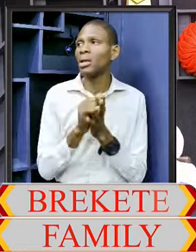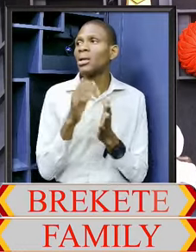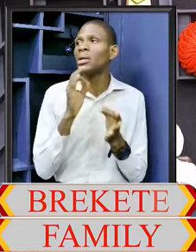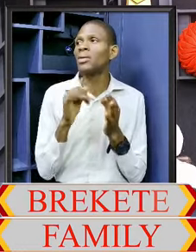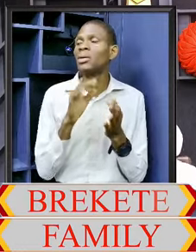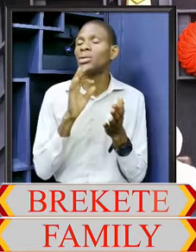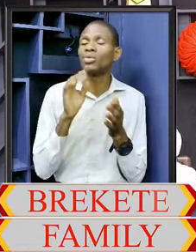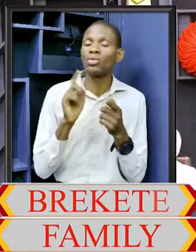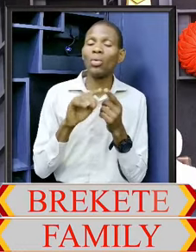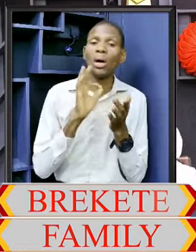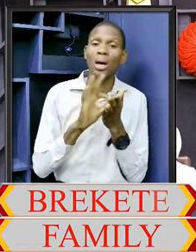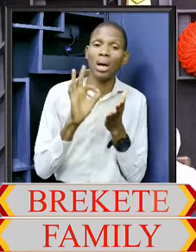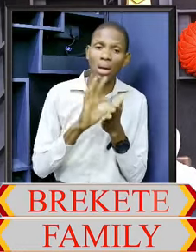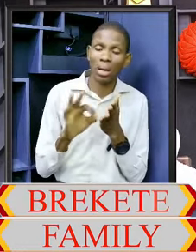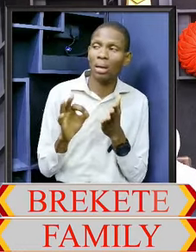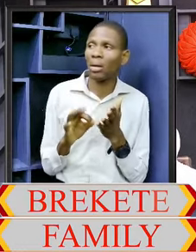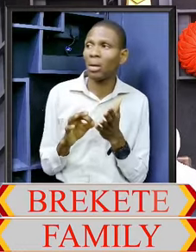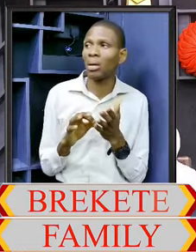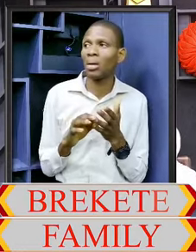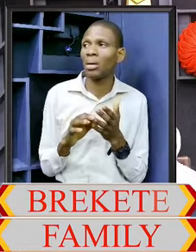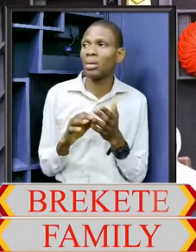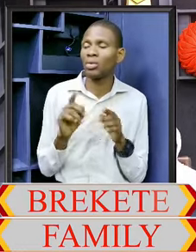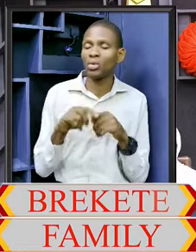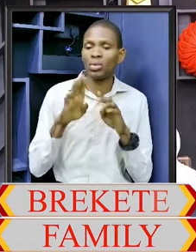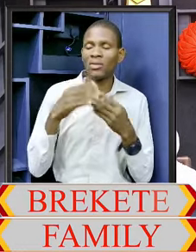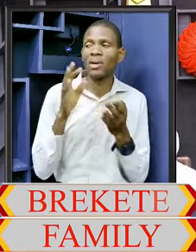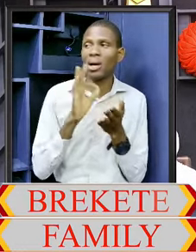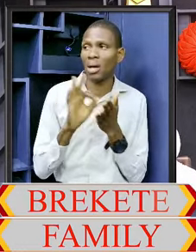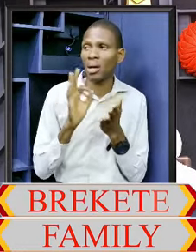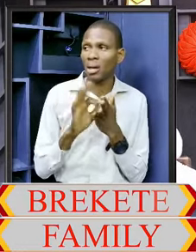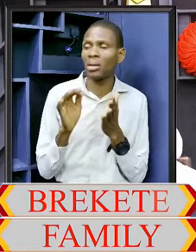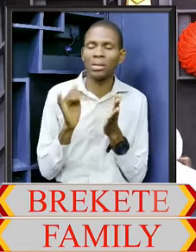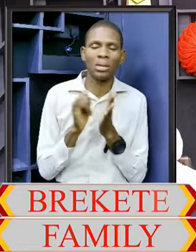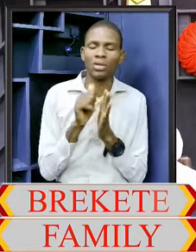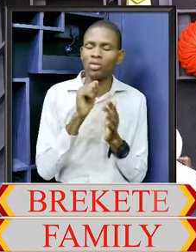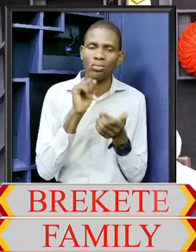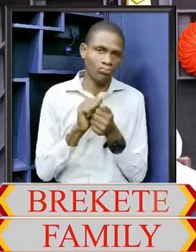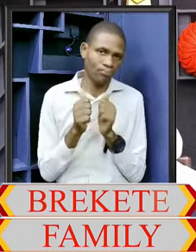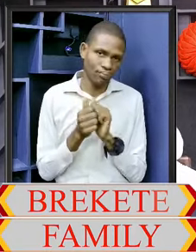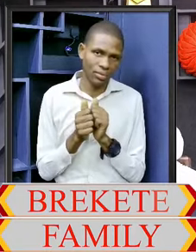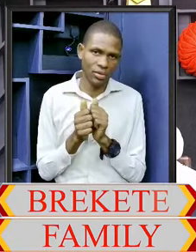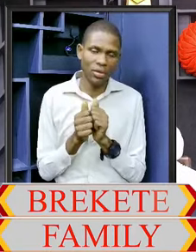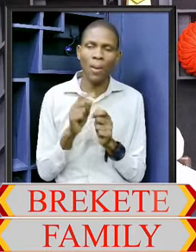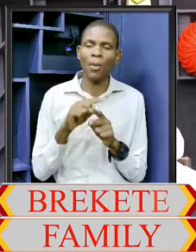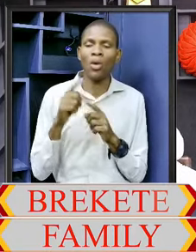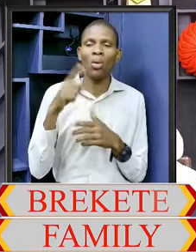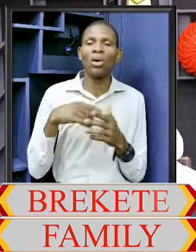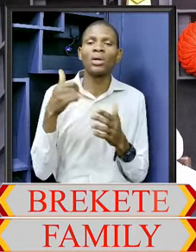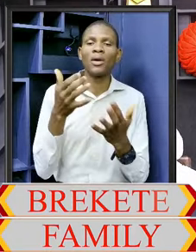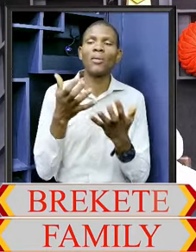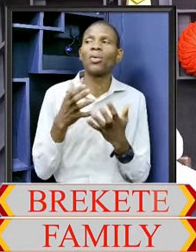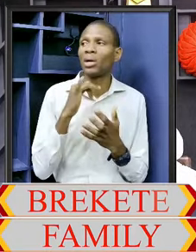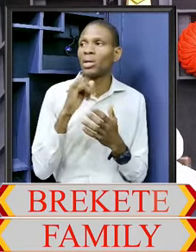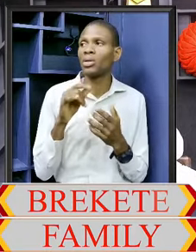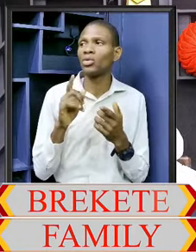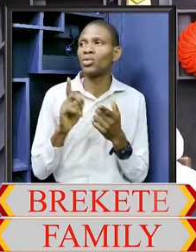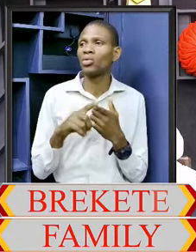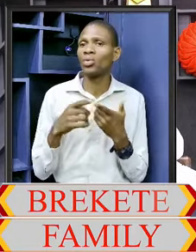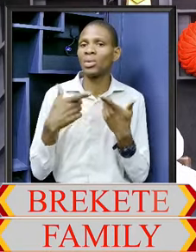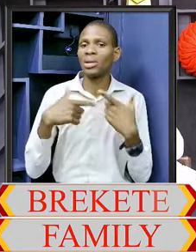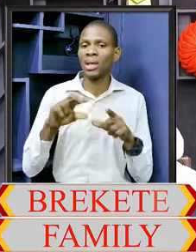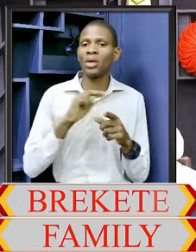is accounting, if it's to give account, that is not an issue. But what they want is let us do